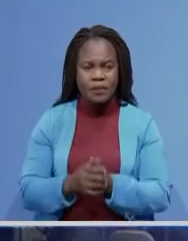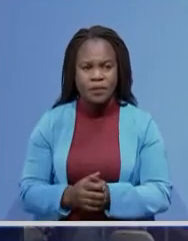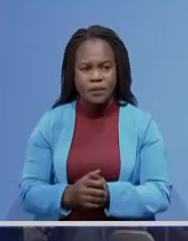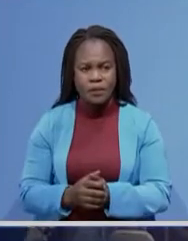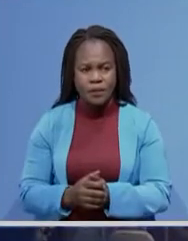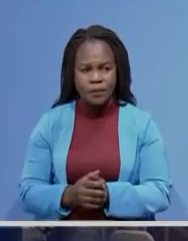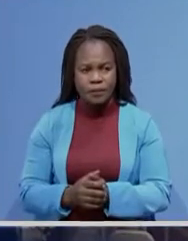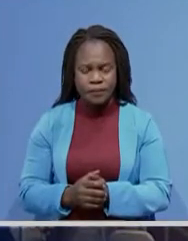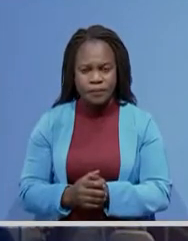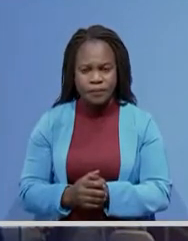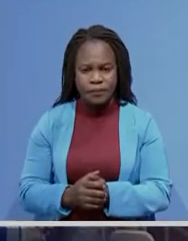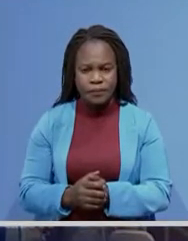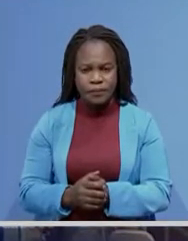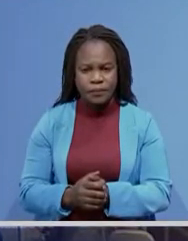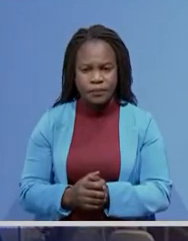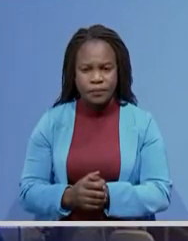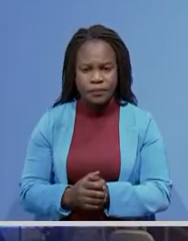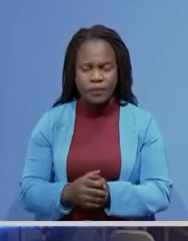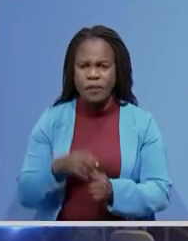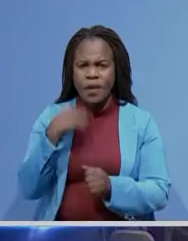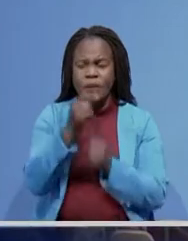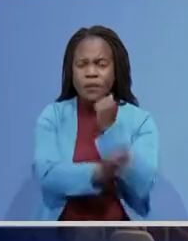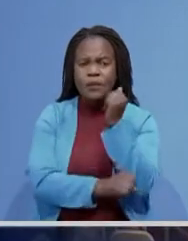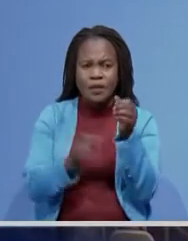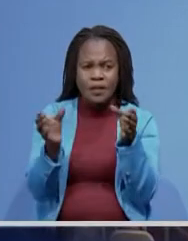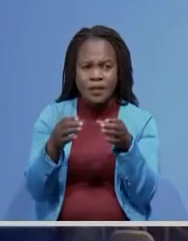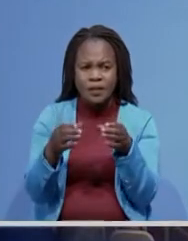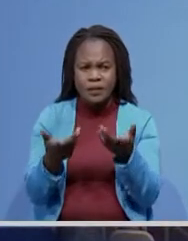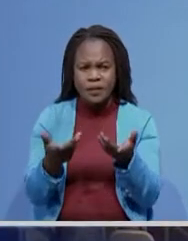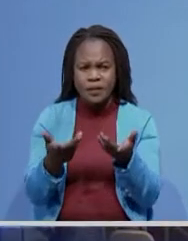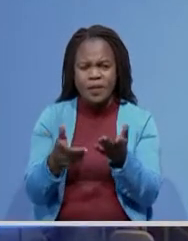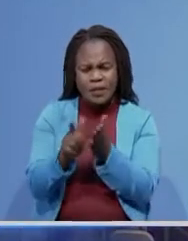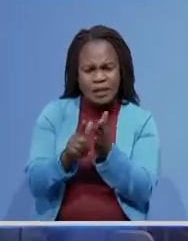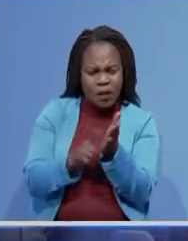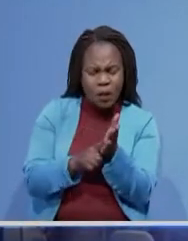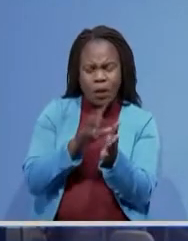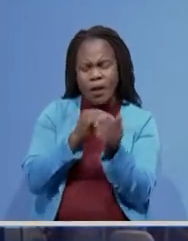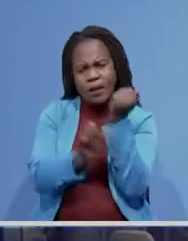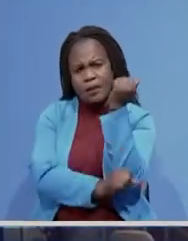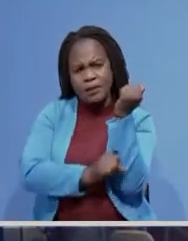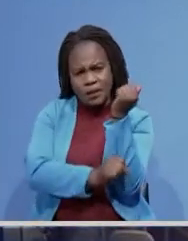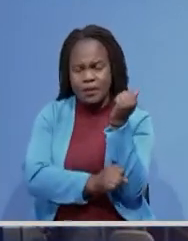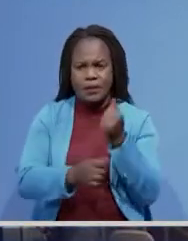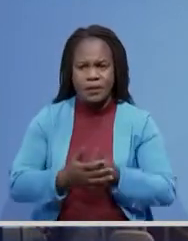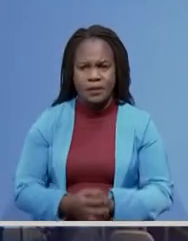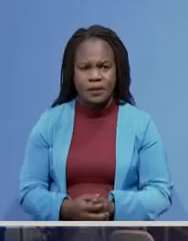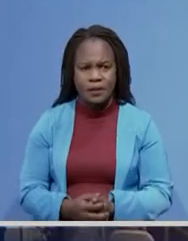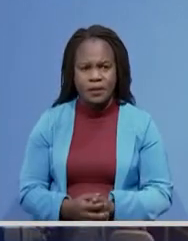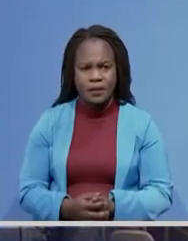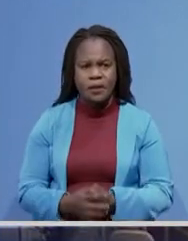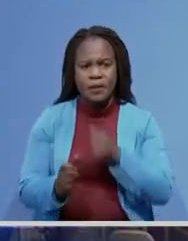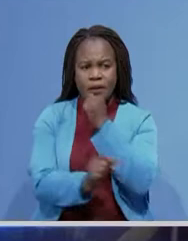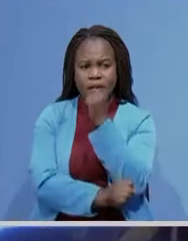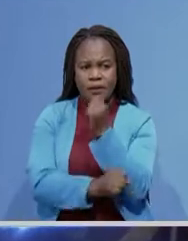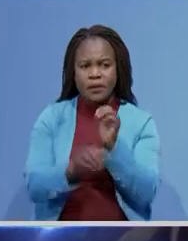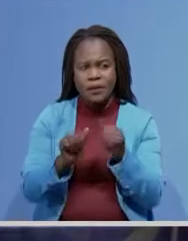the equivalent of QC. Who is State Council? State Council is the lawyer to the state, so to speak. And the state can call